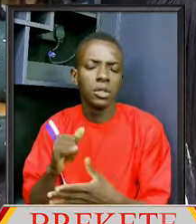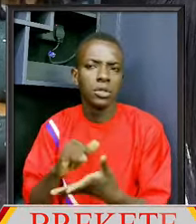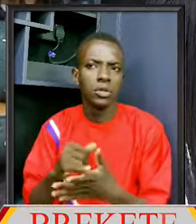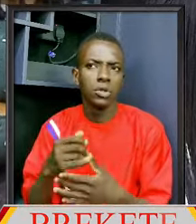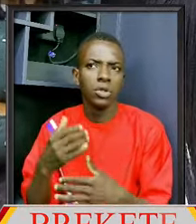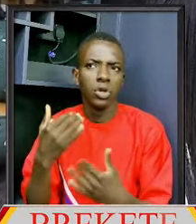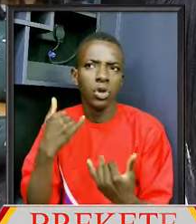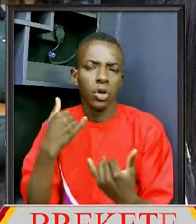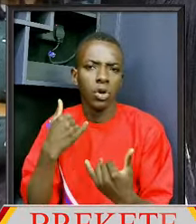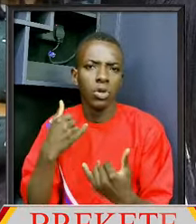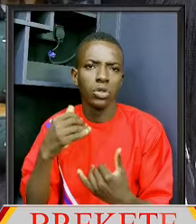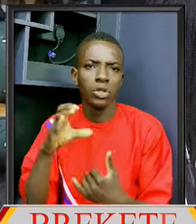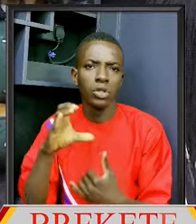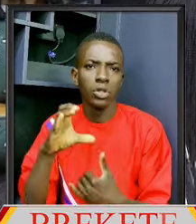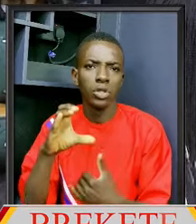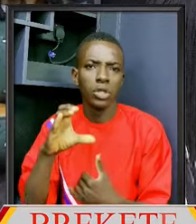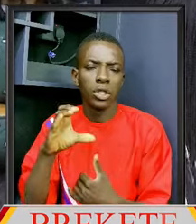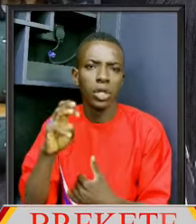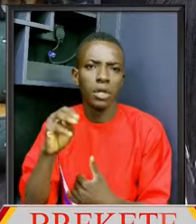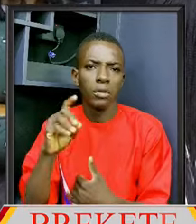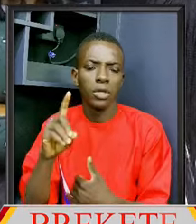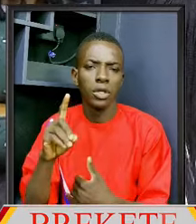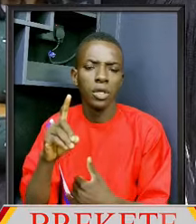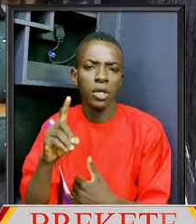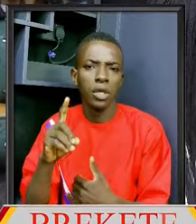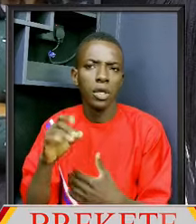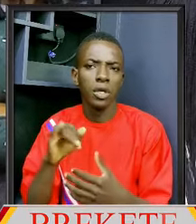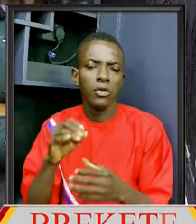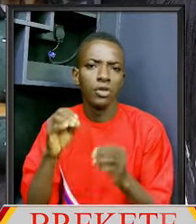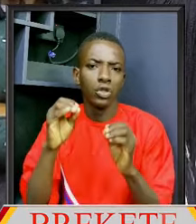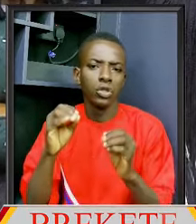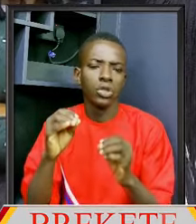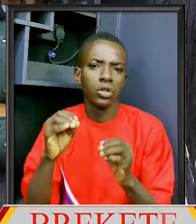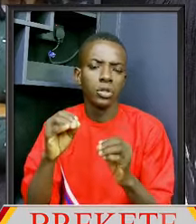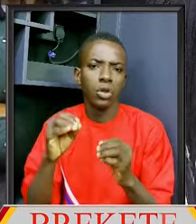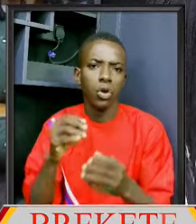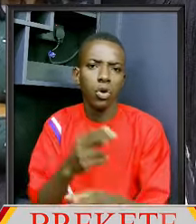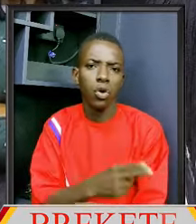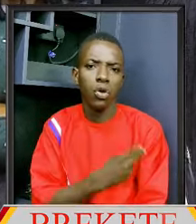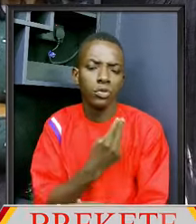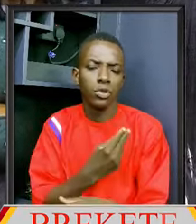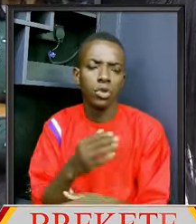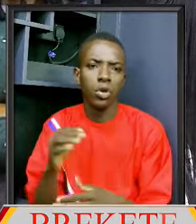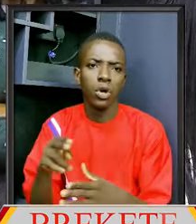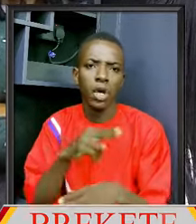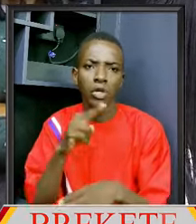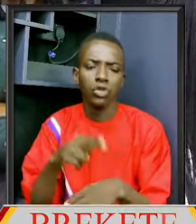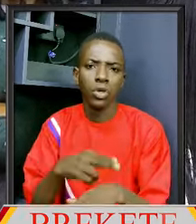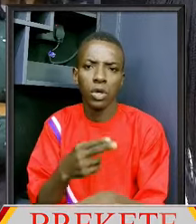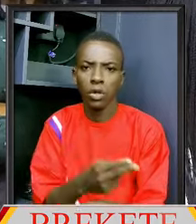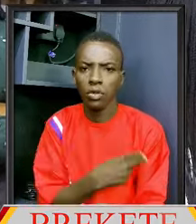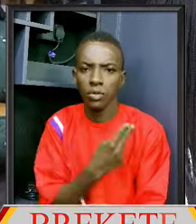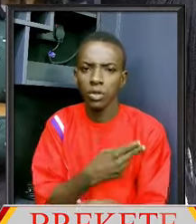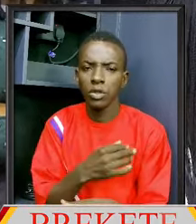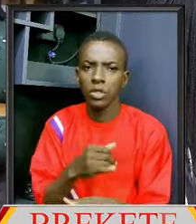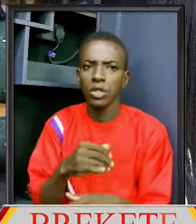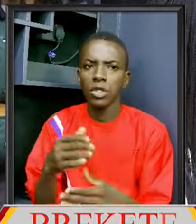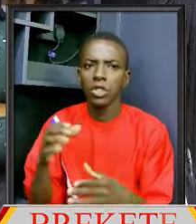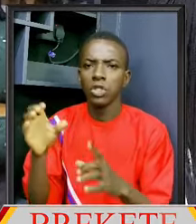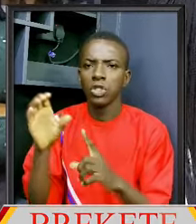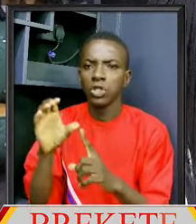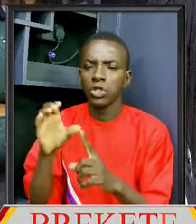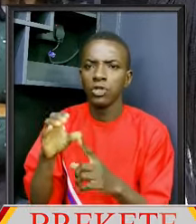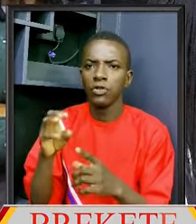don't say that they still call them CMD, like as ordinary talk. If na teaching hospital or like national hospital, na chief